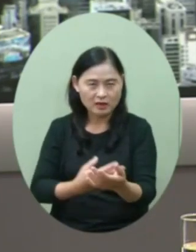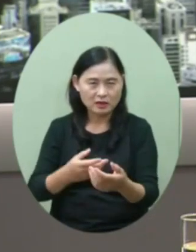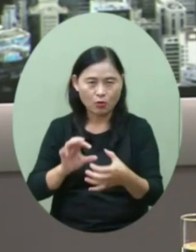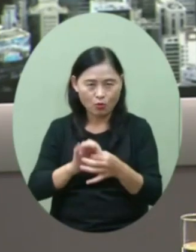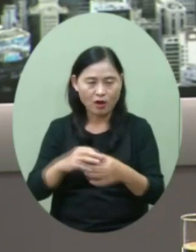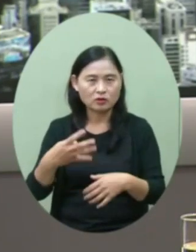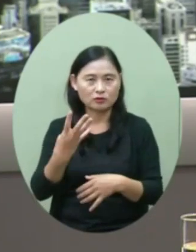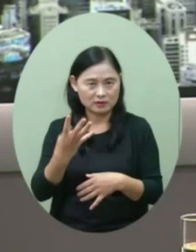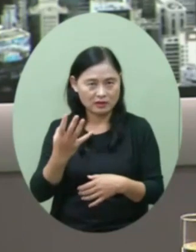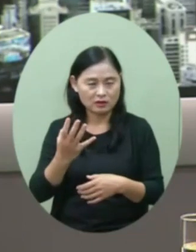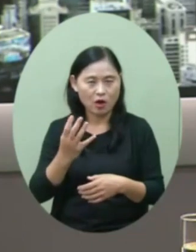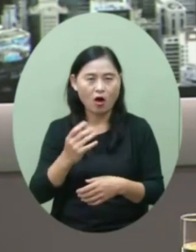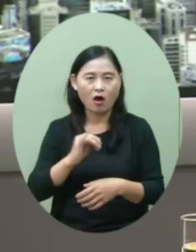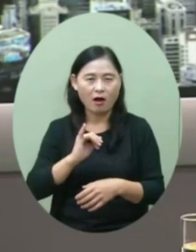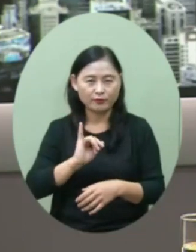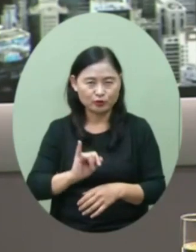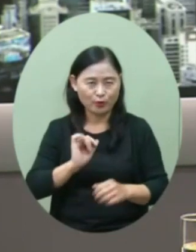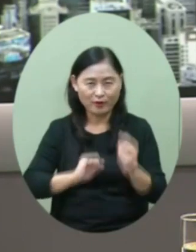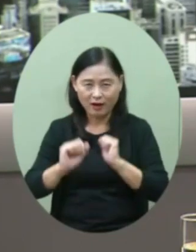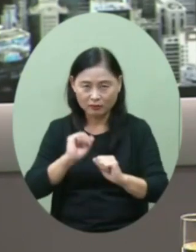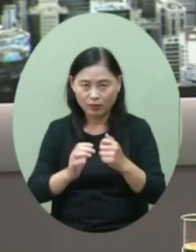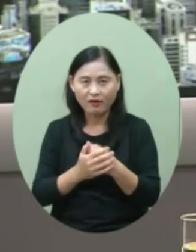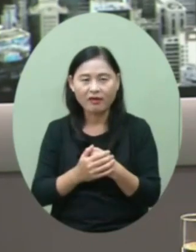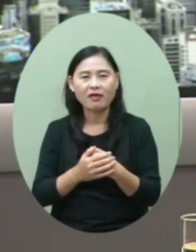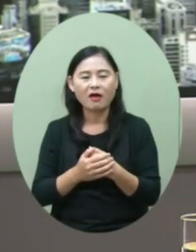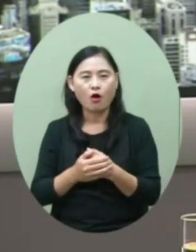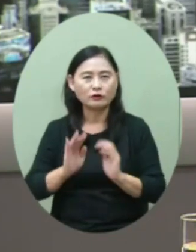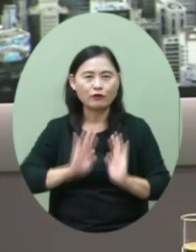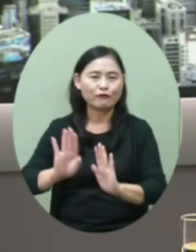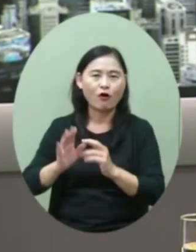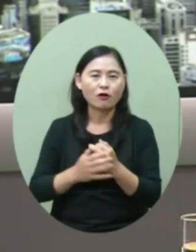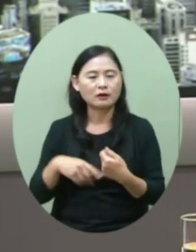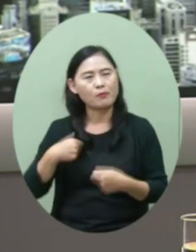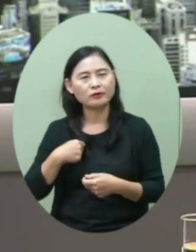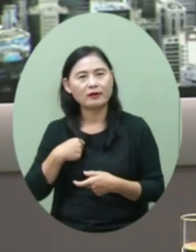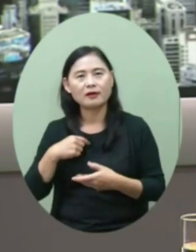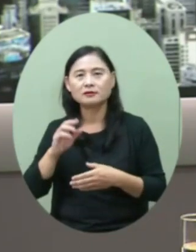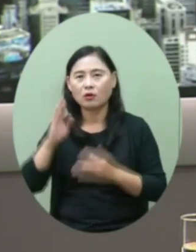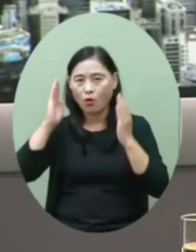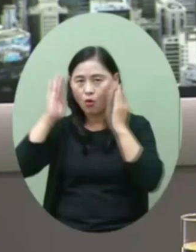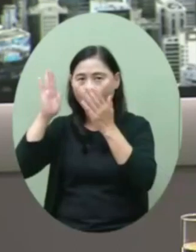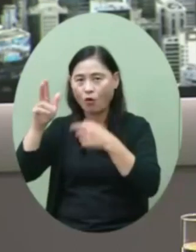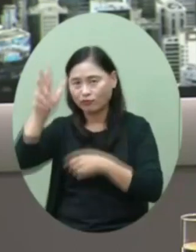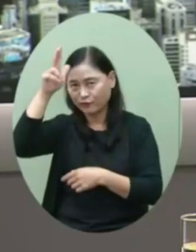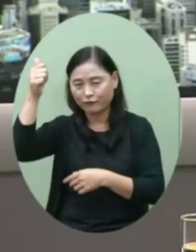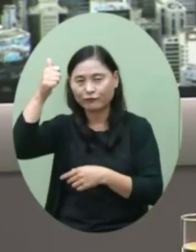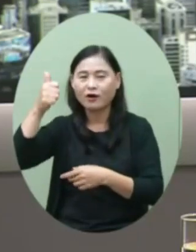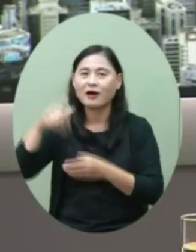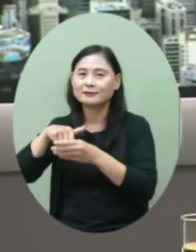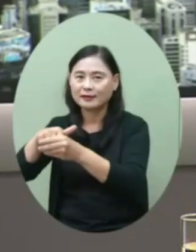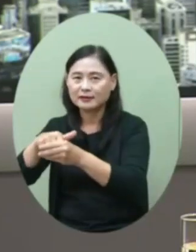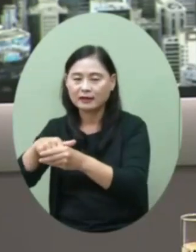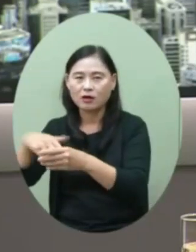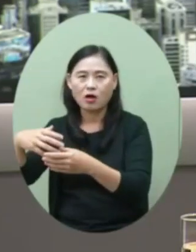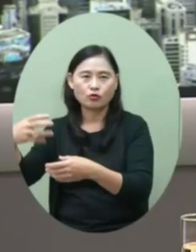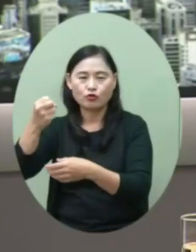the commission of the four categories of crimes in this national law, then it can be a ground for us